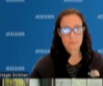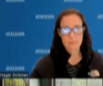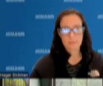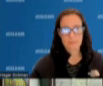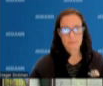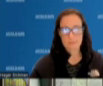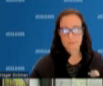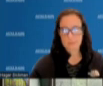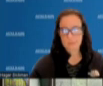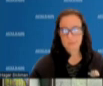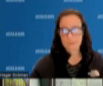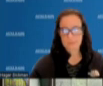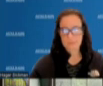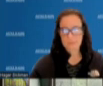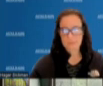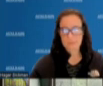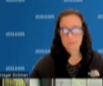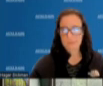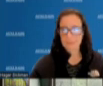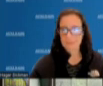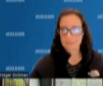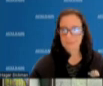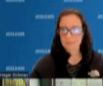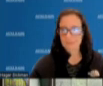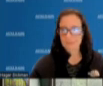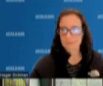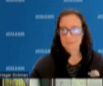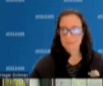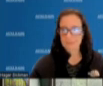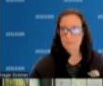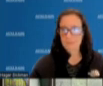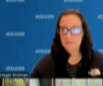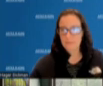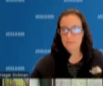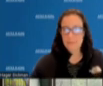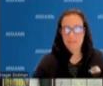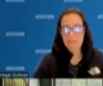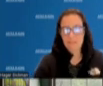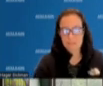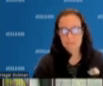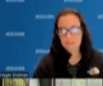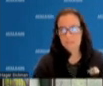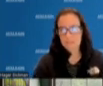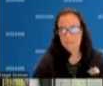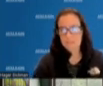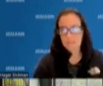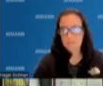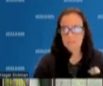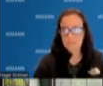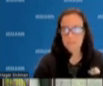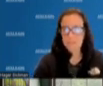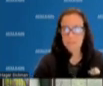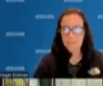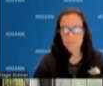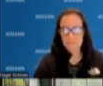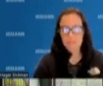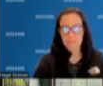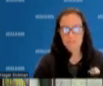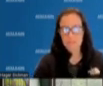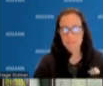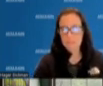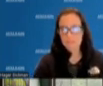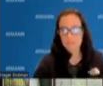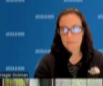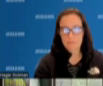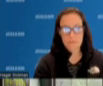of sleep since this came out last week and was fast tracked to a week. And I know Hagar touched on this a little